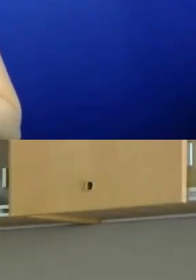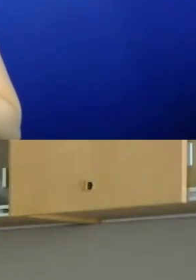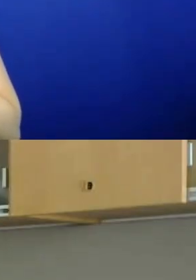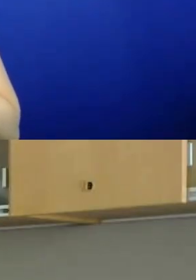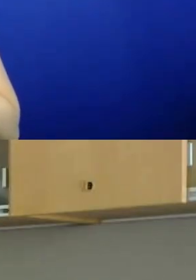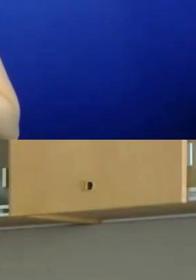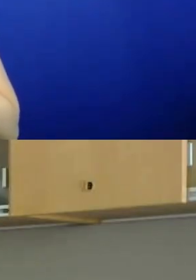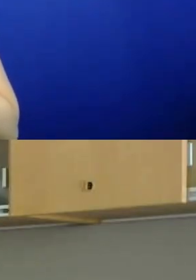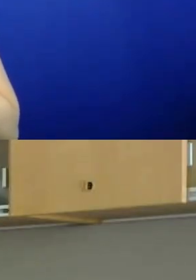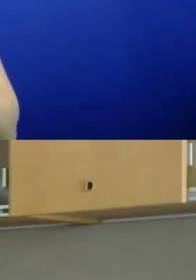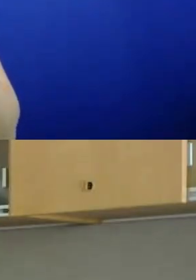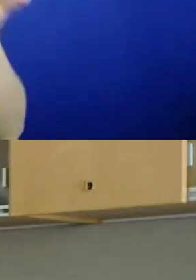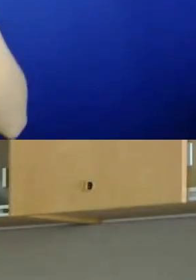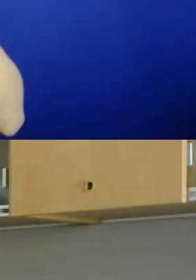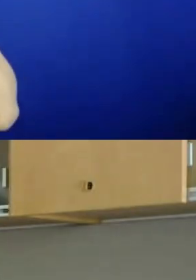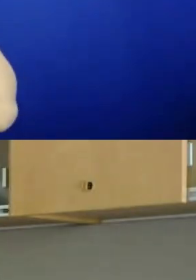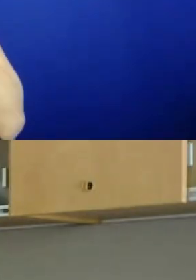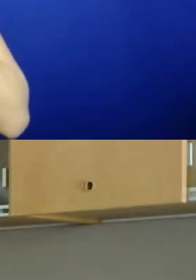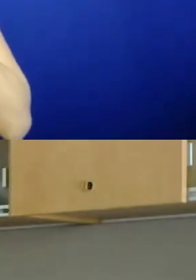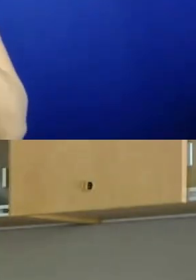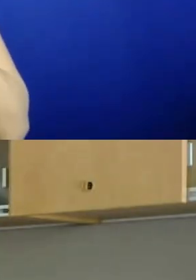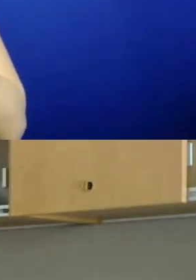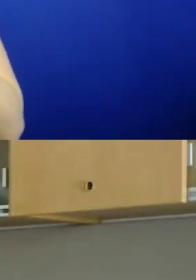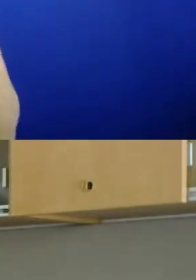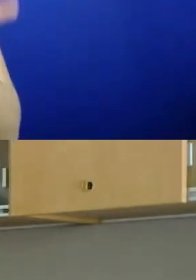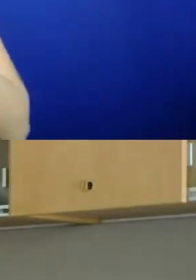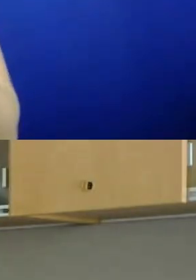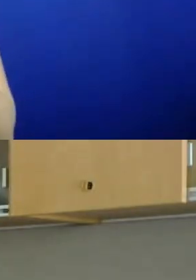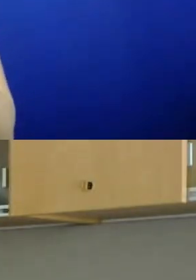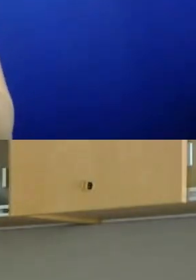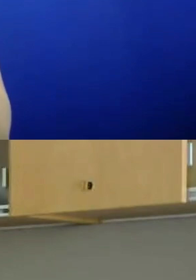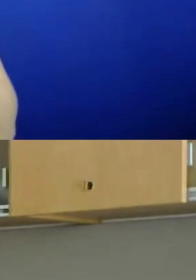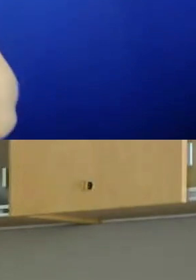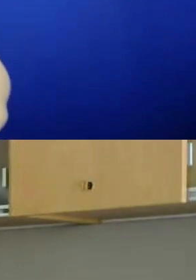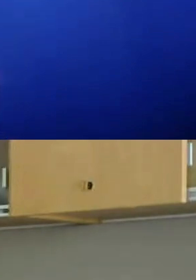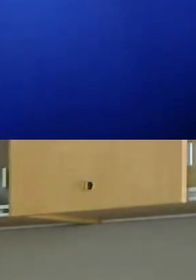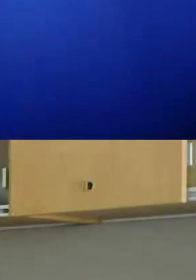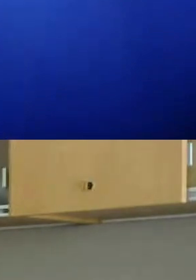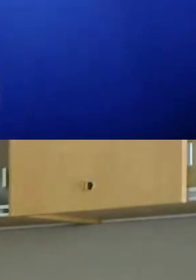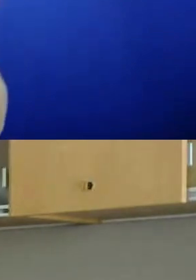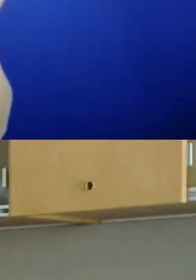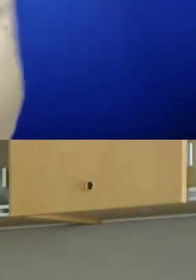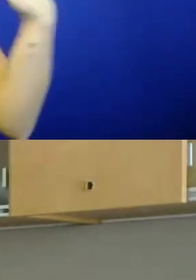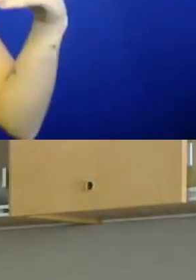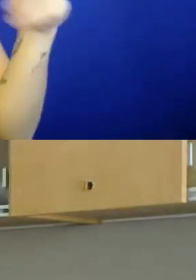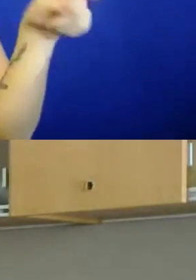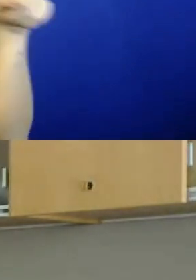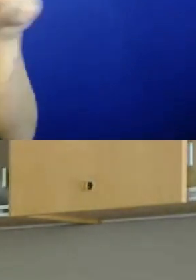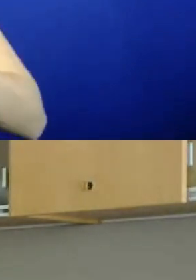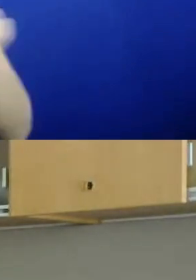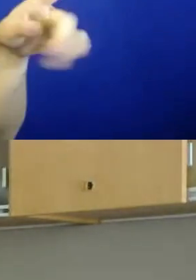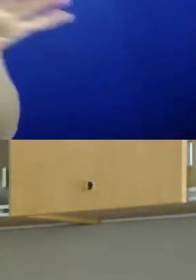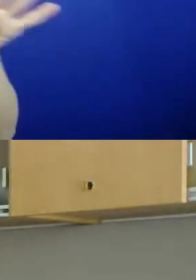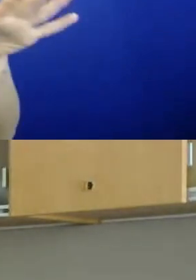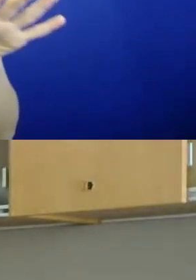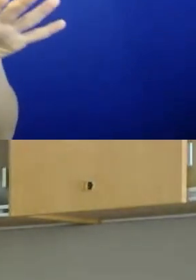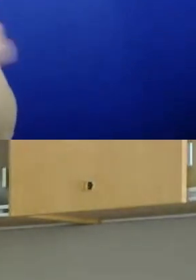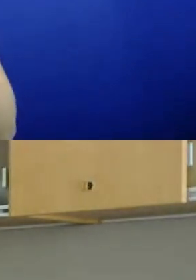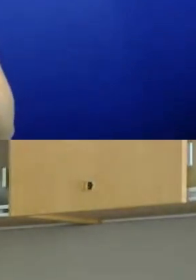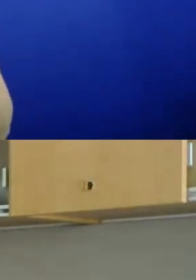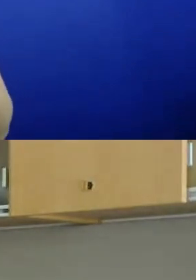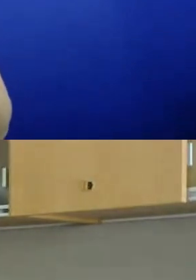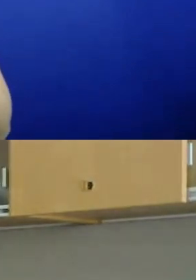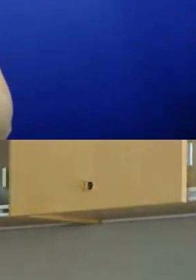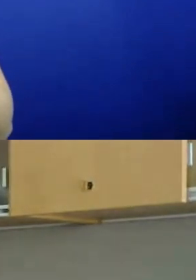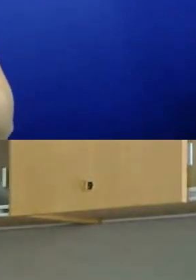the way I interpret this question is like, what is like homegrown versus what you can buy in the store, perhaps? Is that maybe what I was